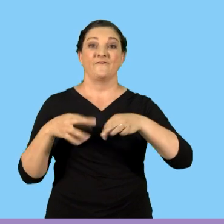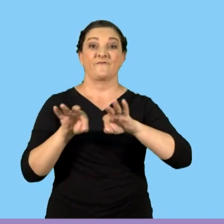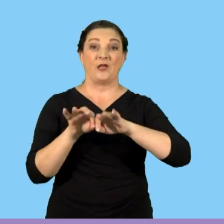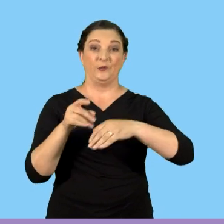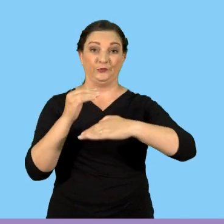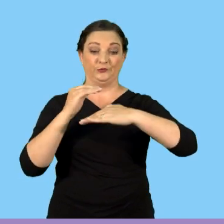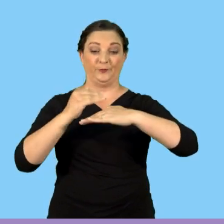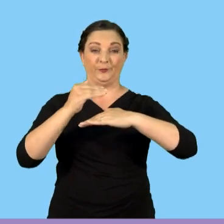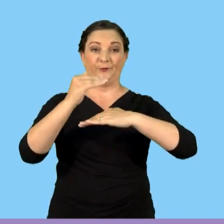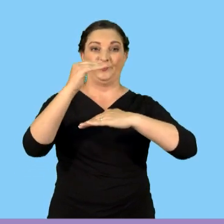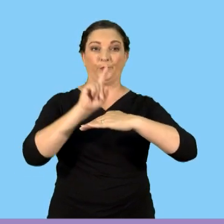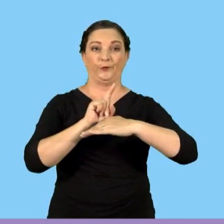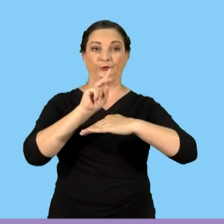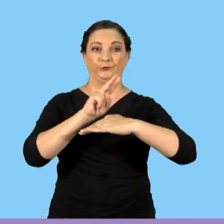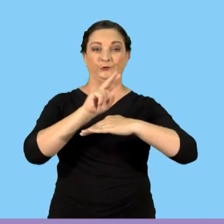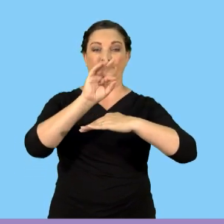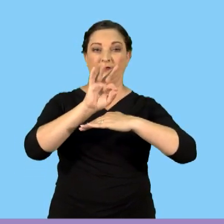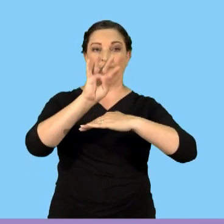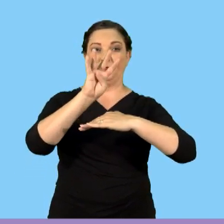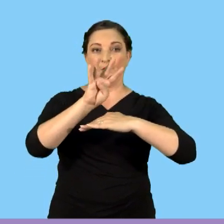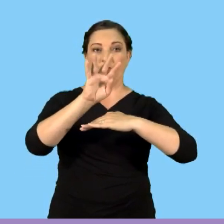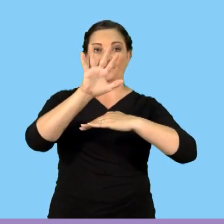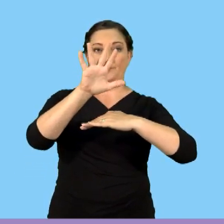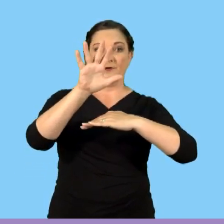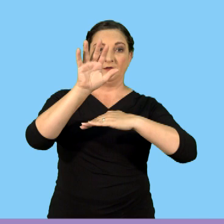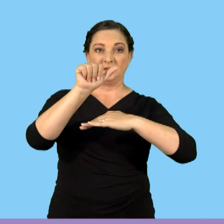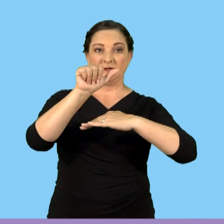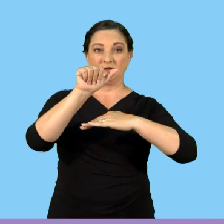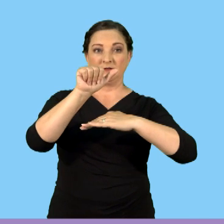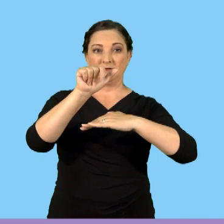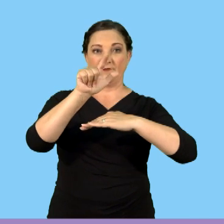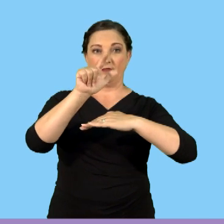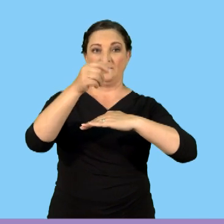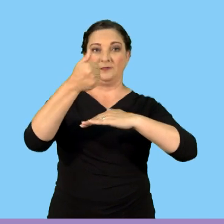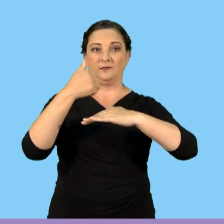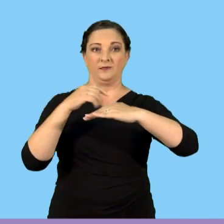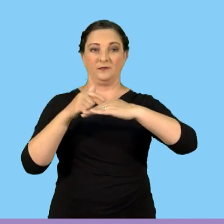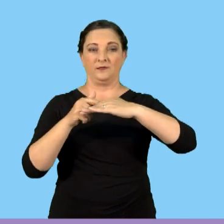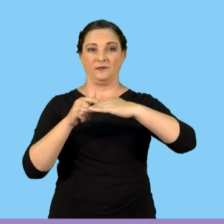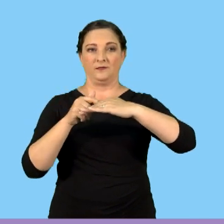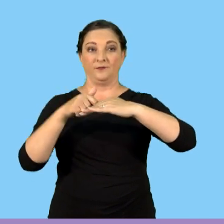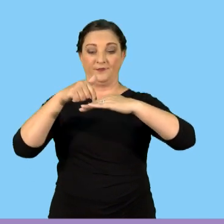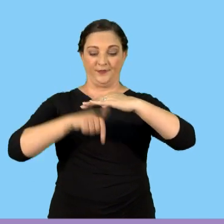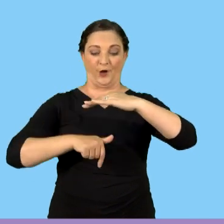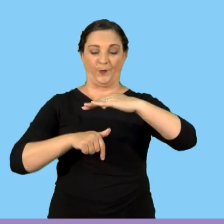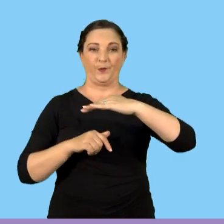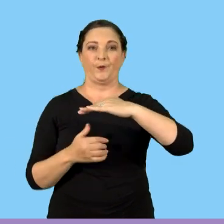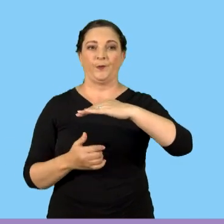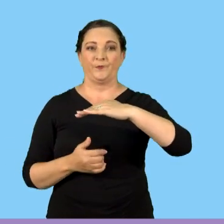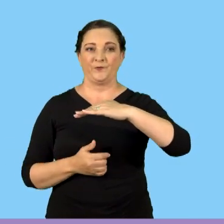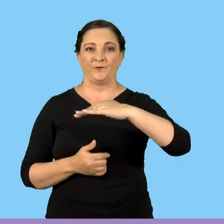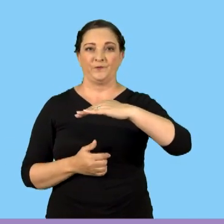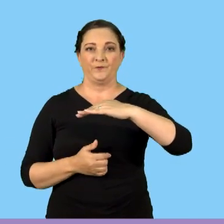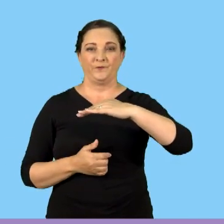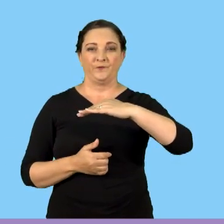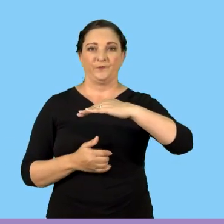is the y values. So 1, 2, 3, 4, 5, 6, and 7.